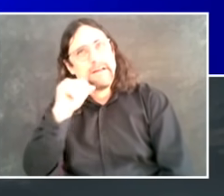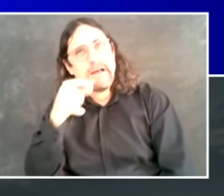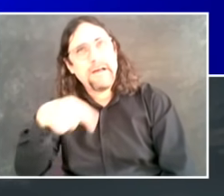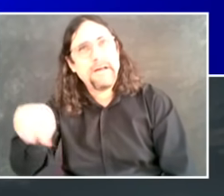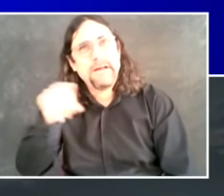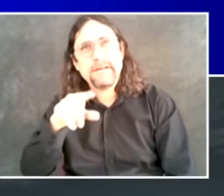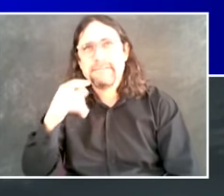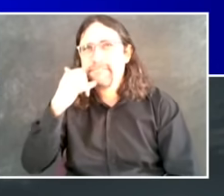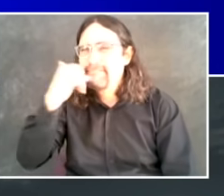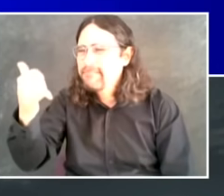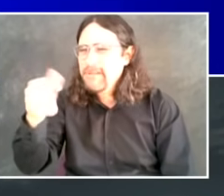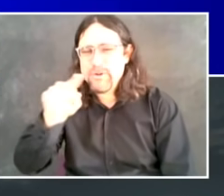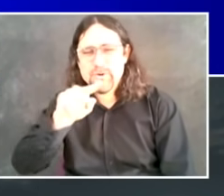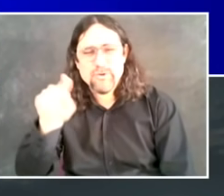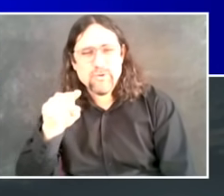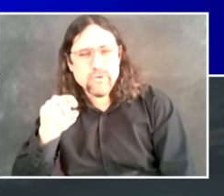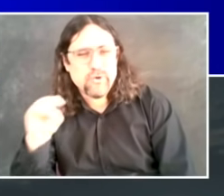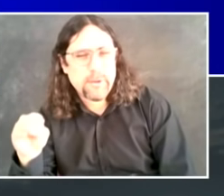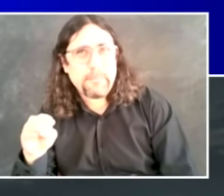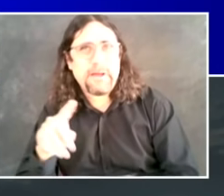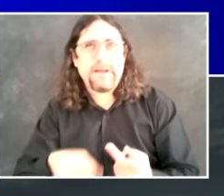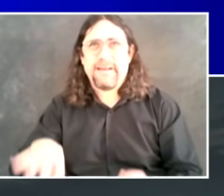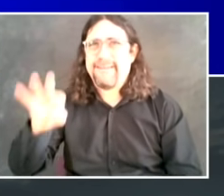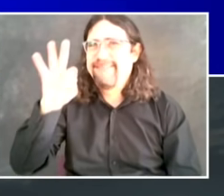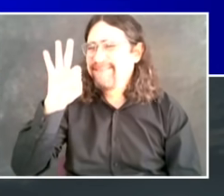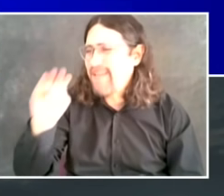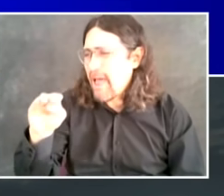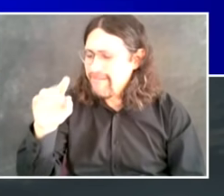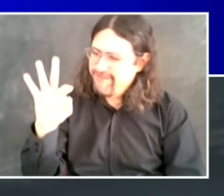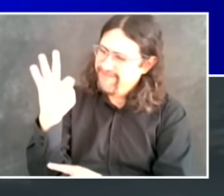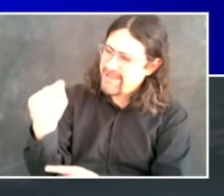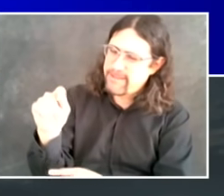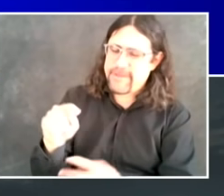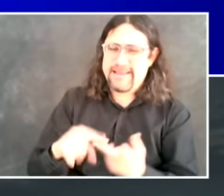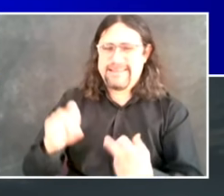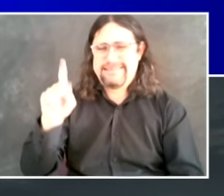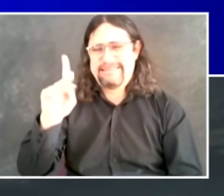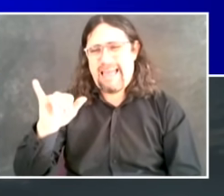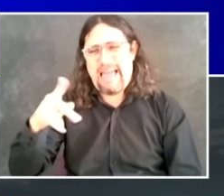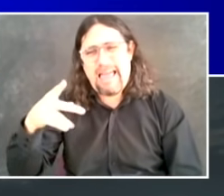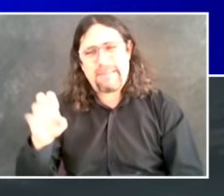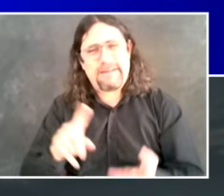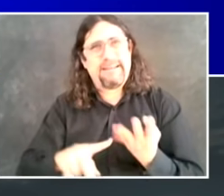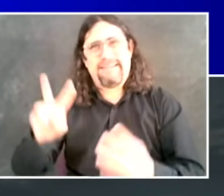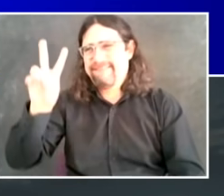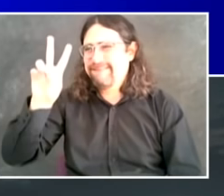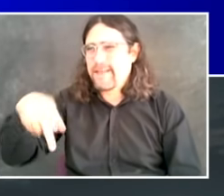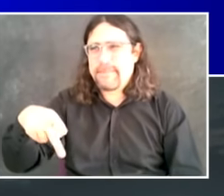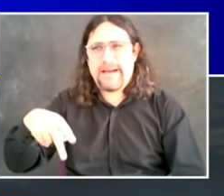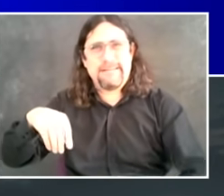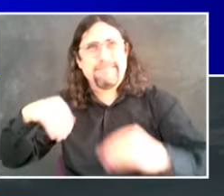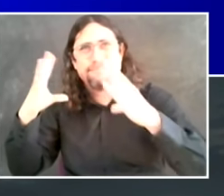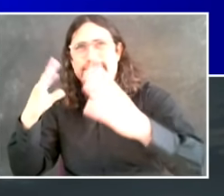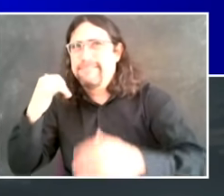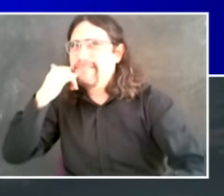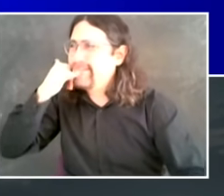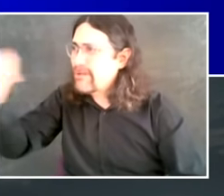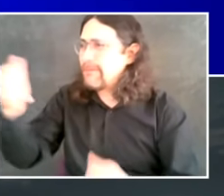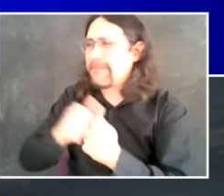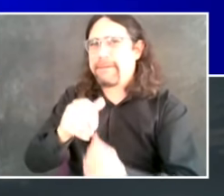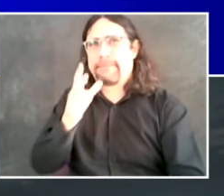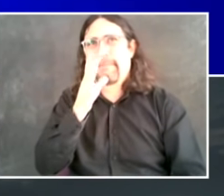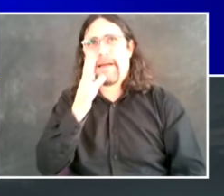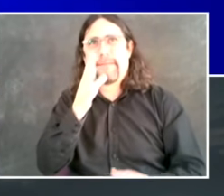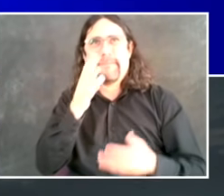moms still appreciate very much. In fact, many moms are like, you could call more often. They'd like that. You can go